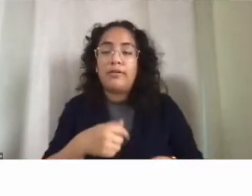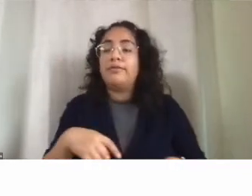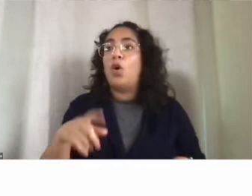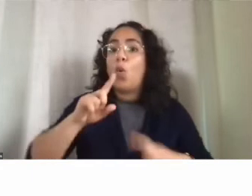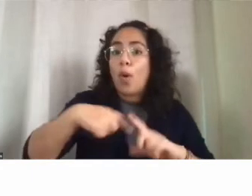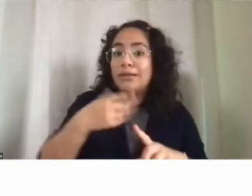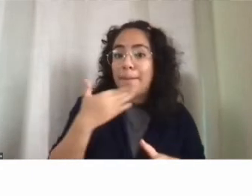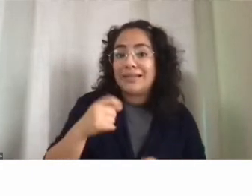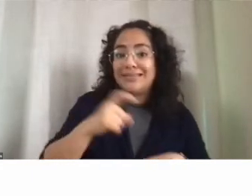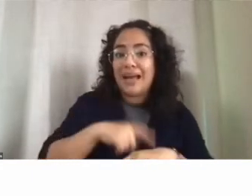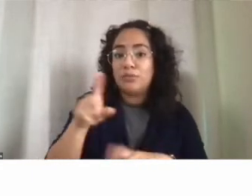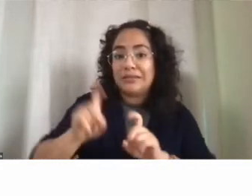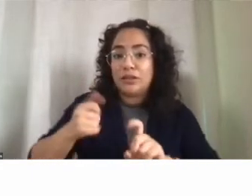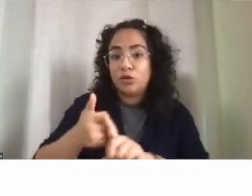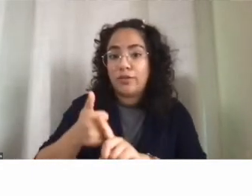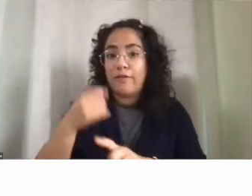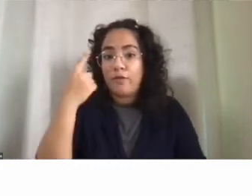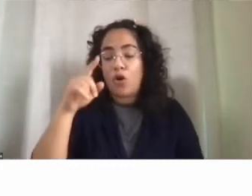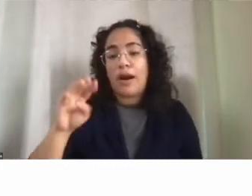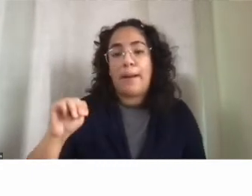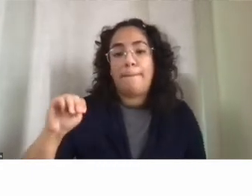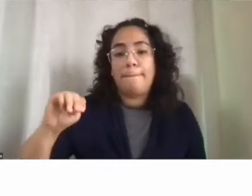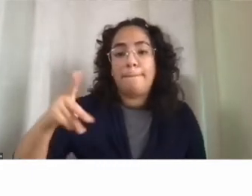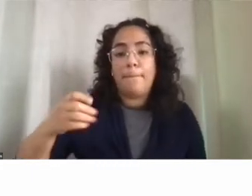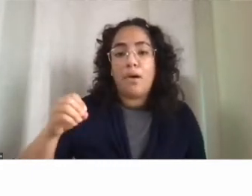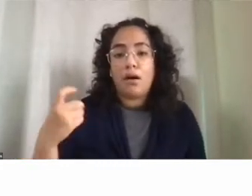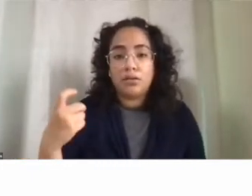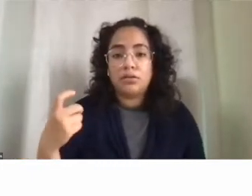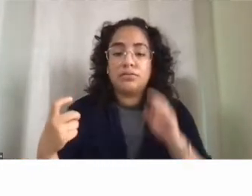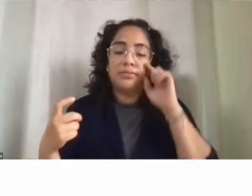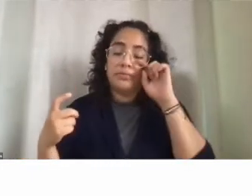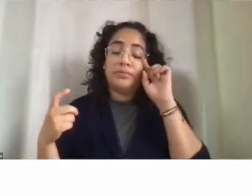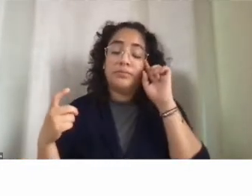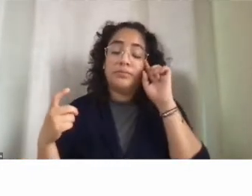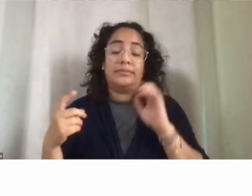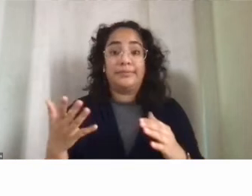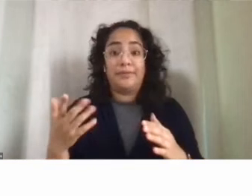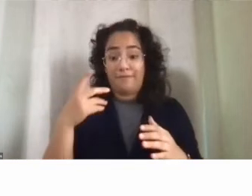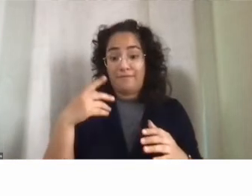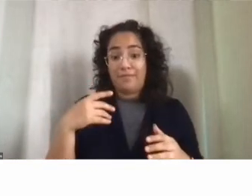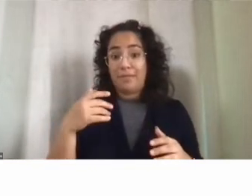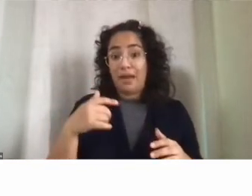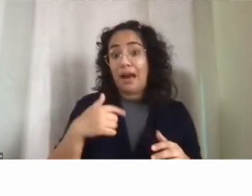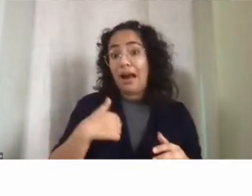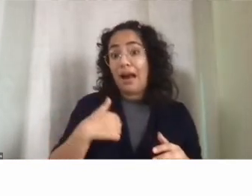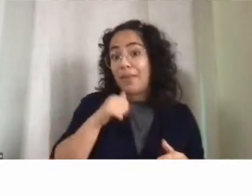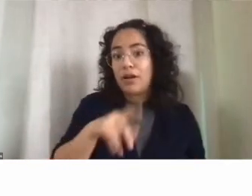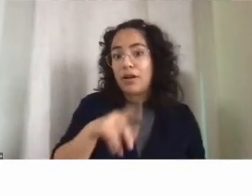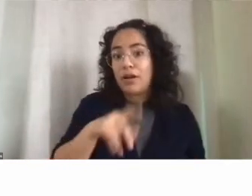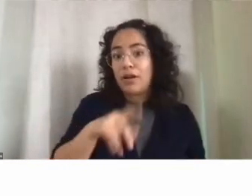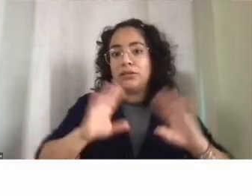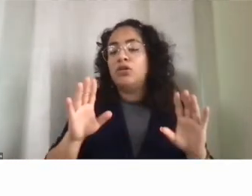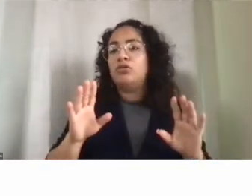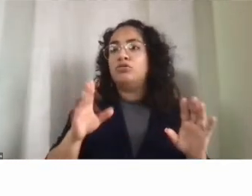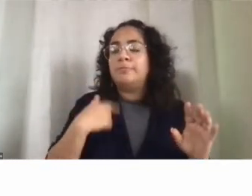tested, right? For Mpox, for instance, I'm not quite clear yet as to when one